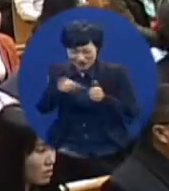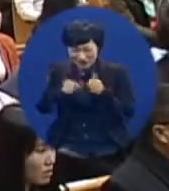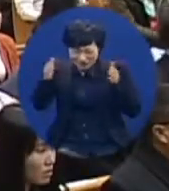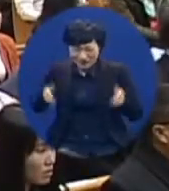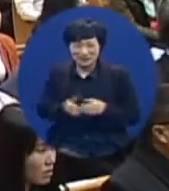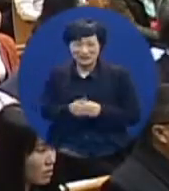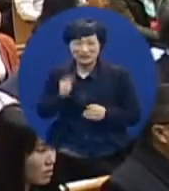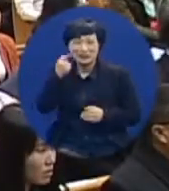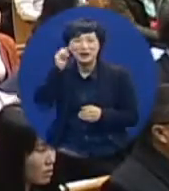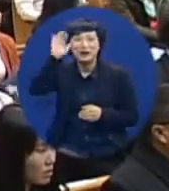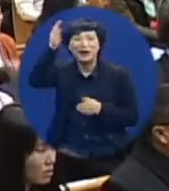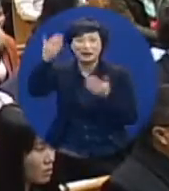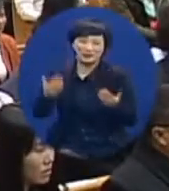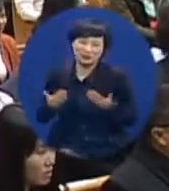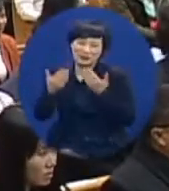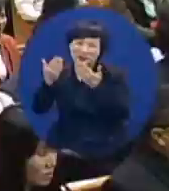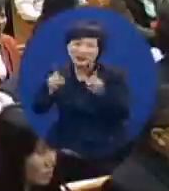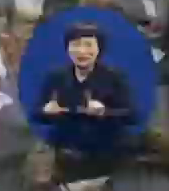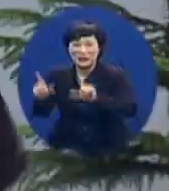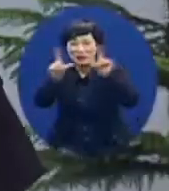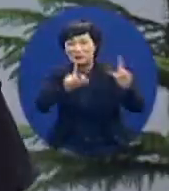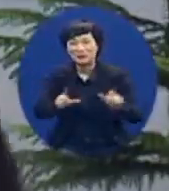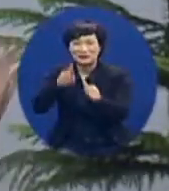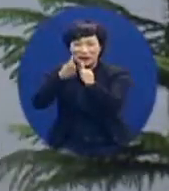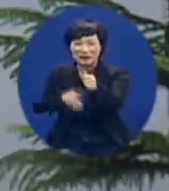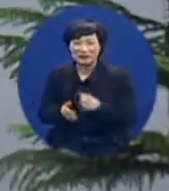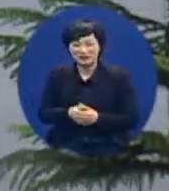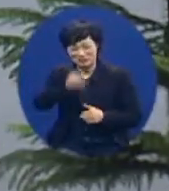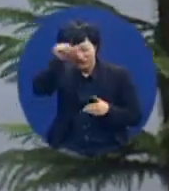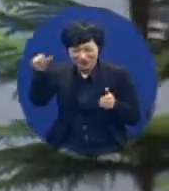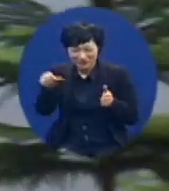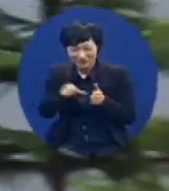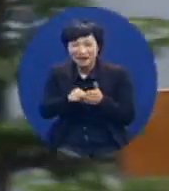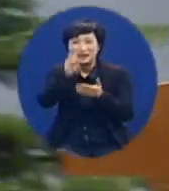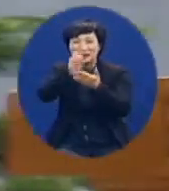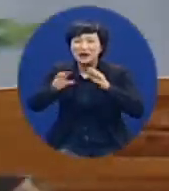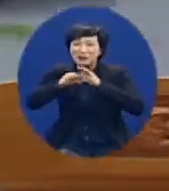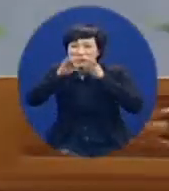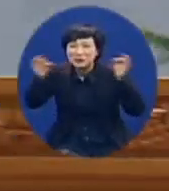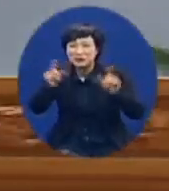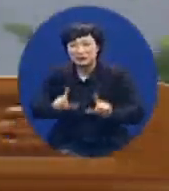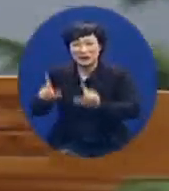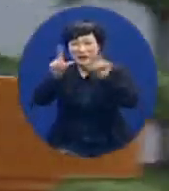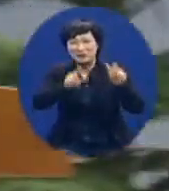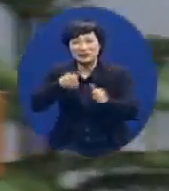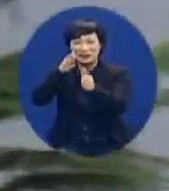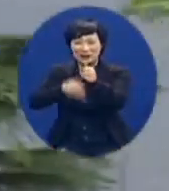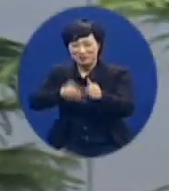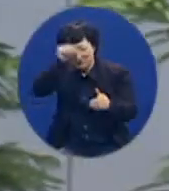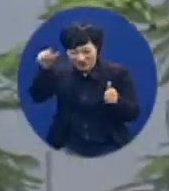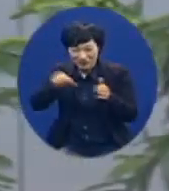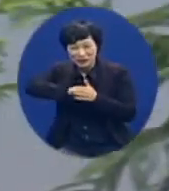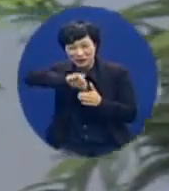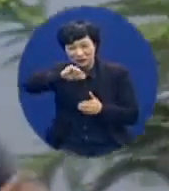Let us glorify, praise, and obey the Lord throughout our lifetime.